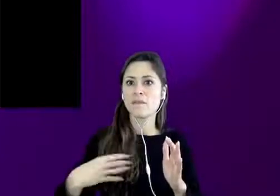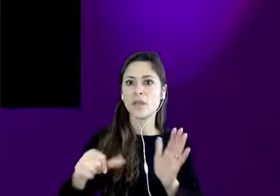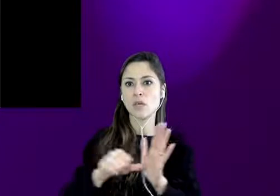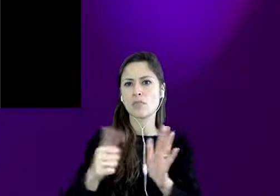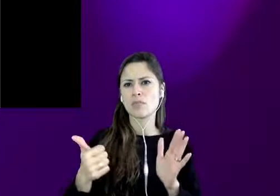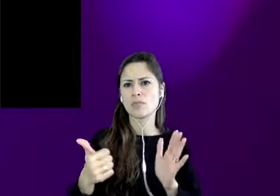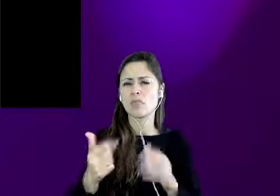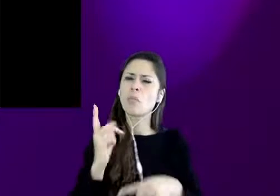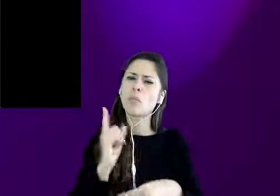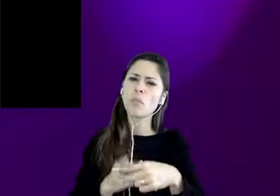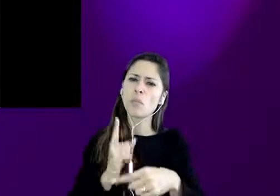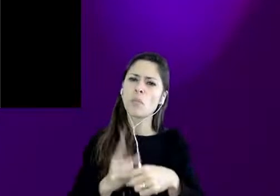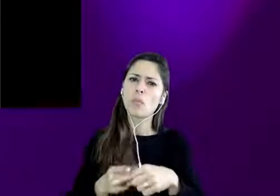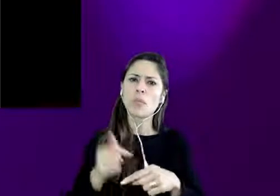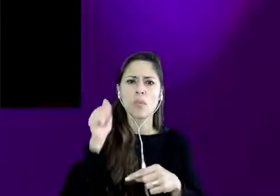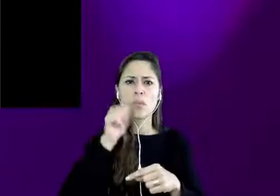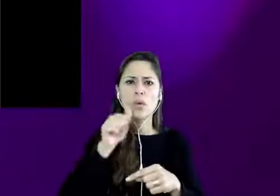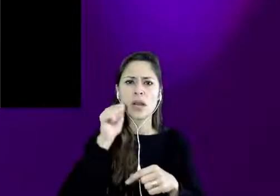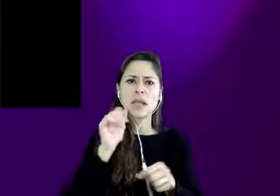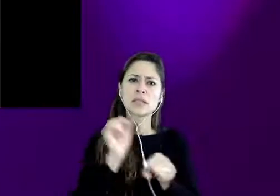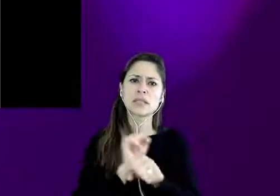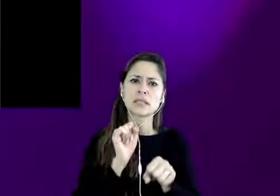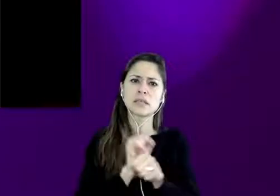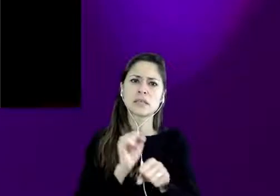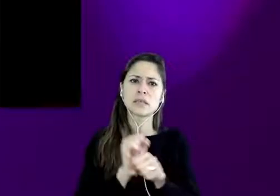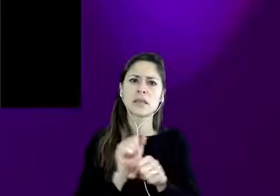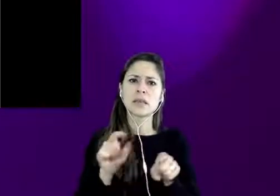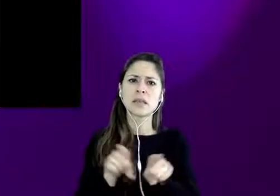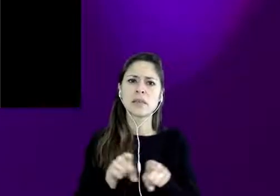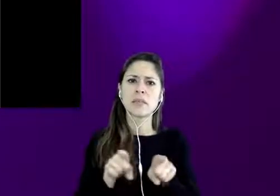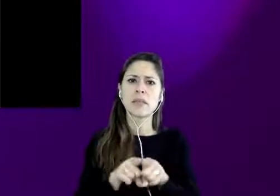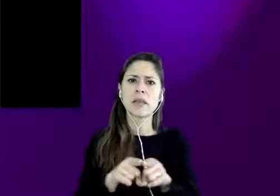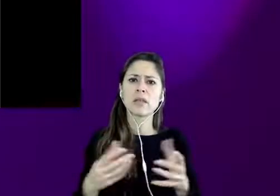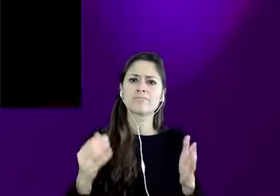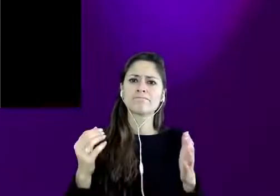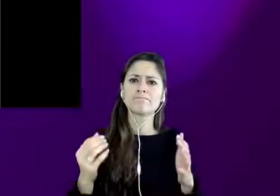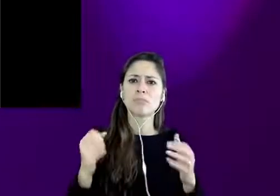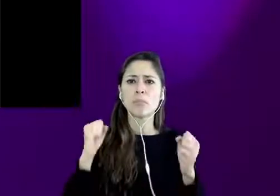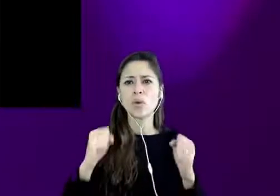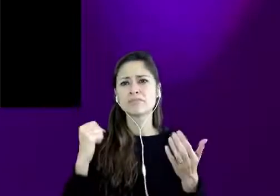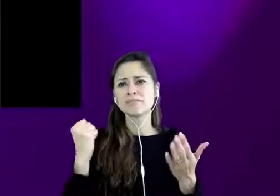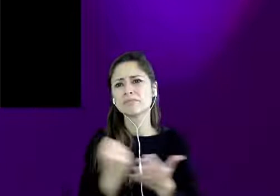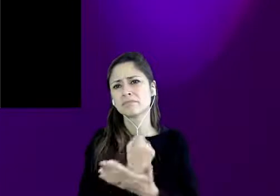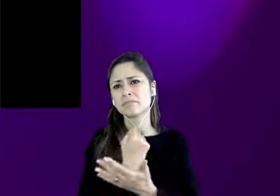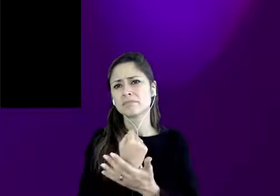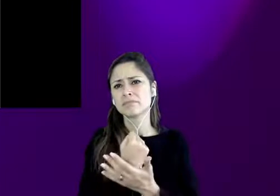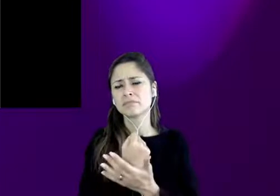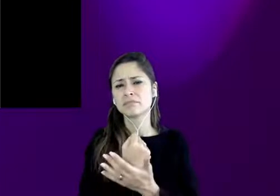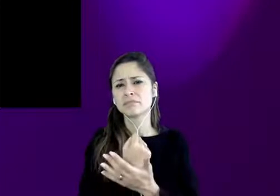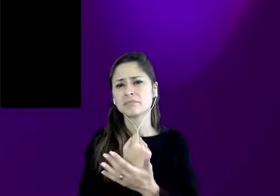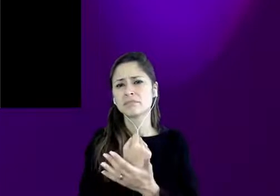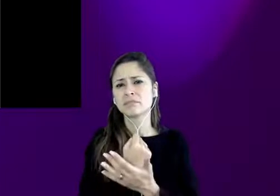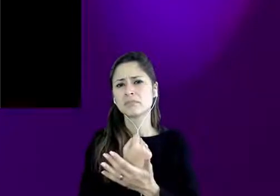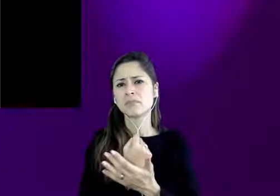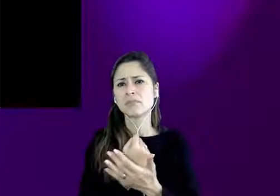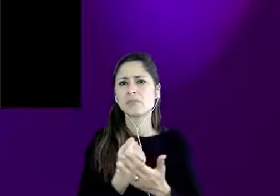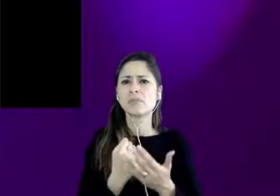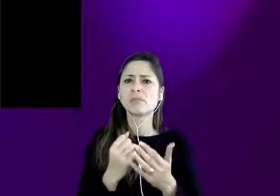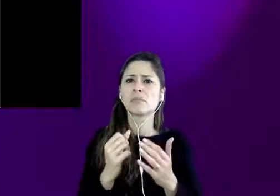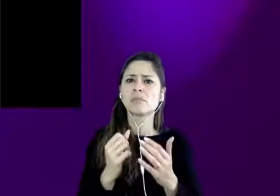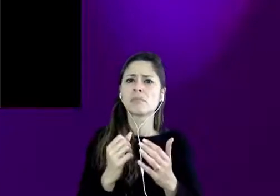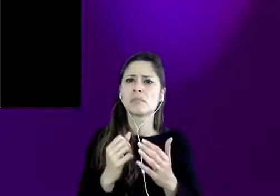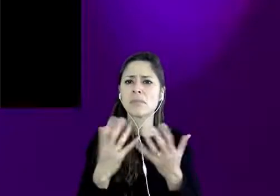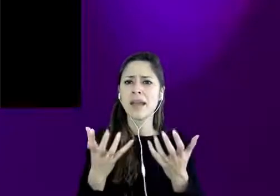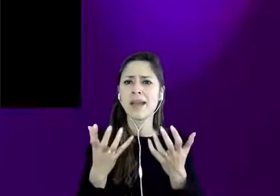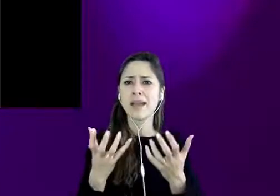get also disappointed when they come to see a reproductive endocrinologist that they cannot have a baby? Is because there is really a